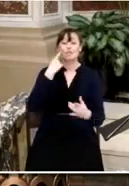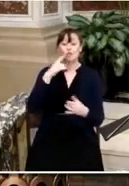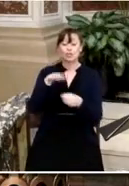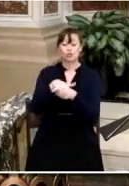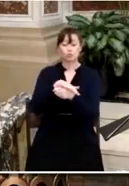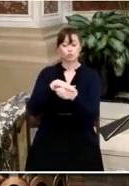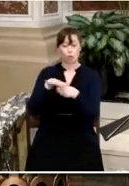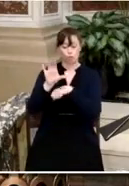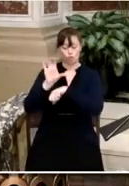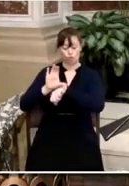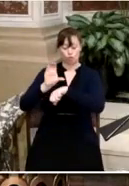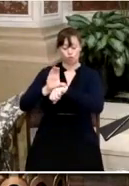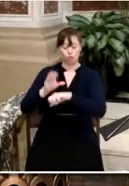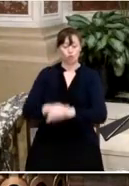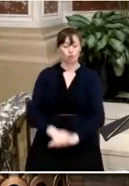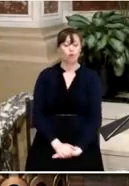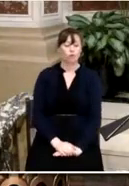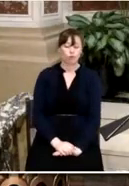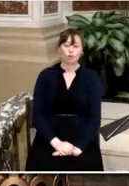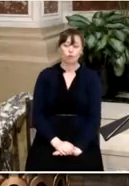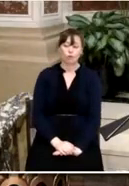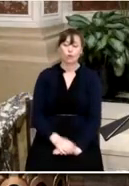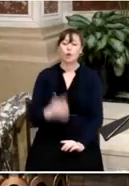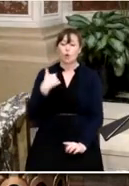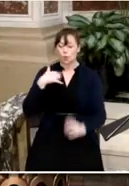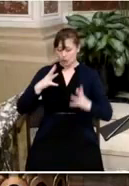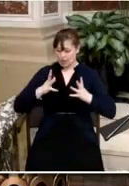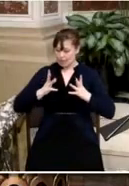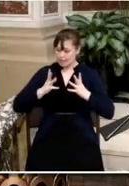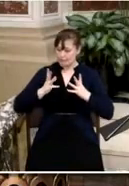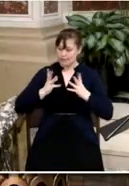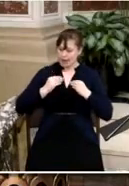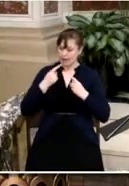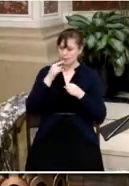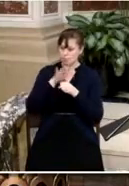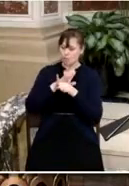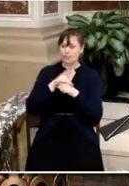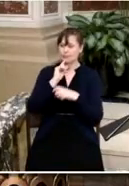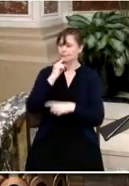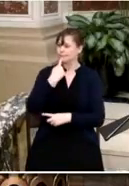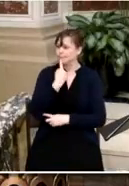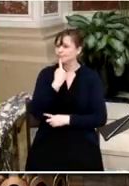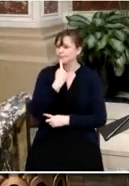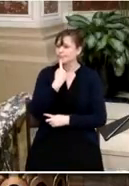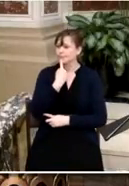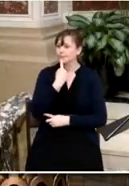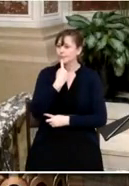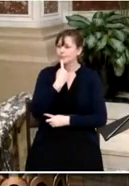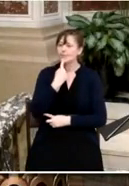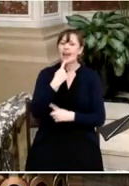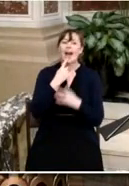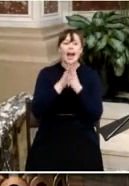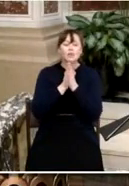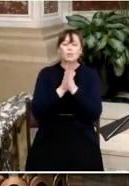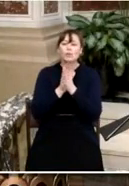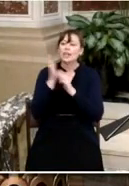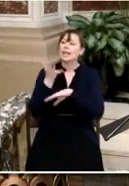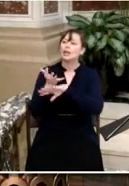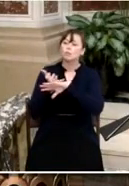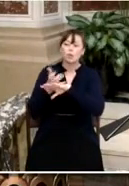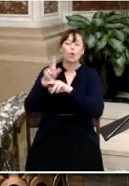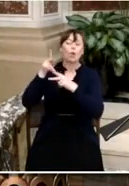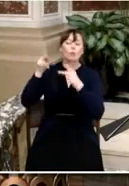church. We take these promises seriously, and we implore the one who is